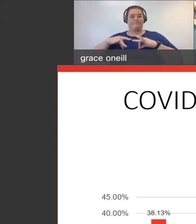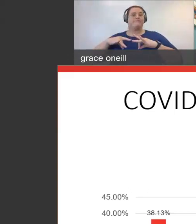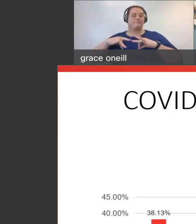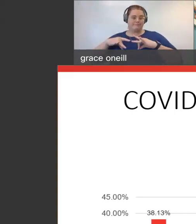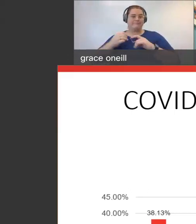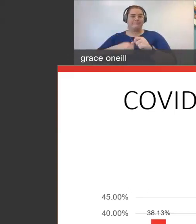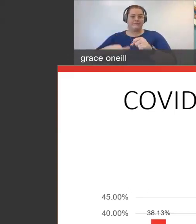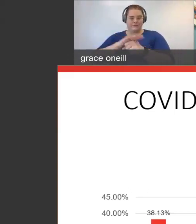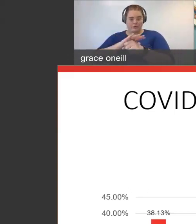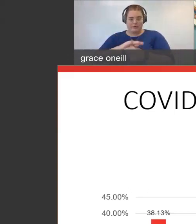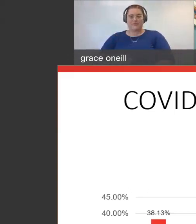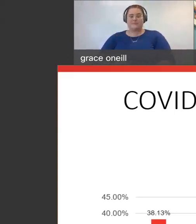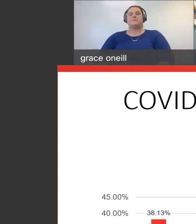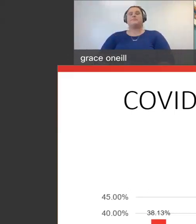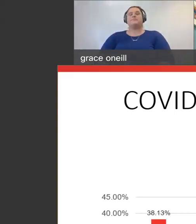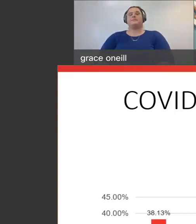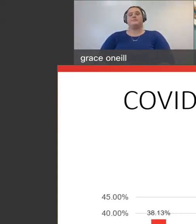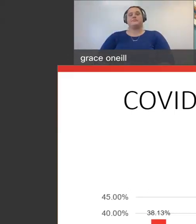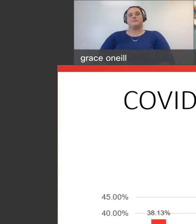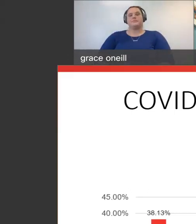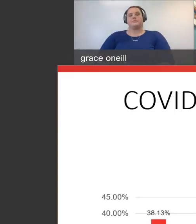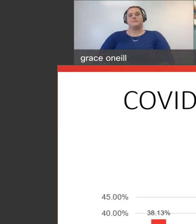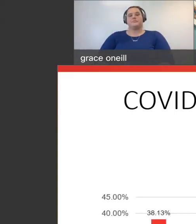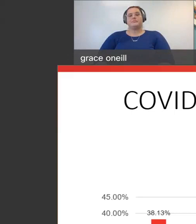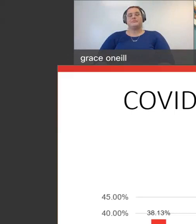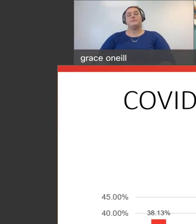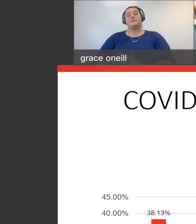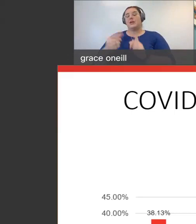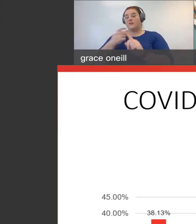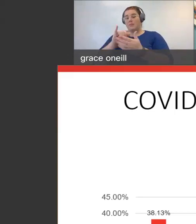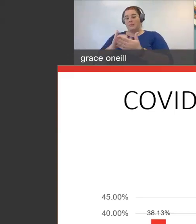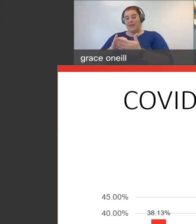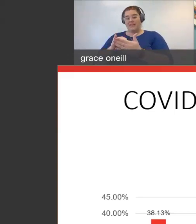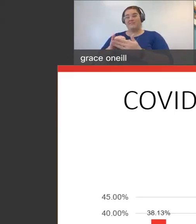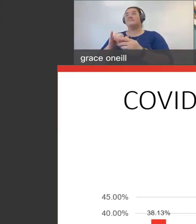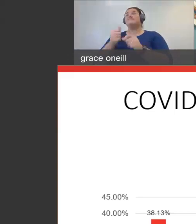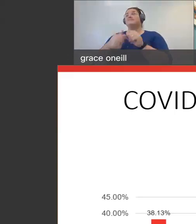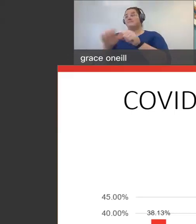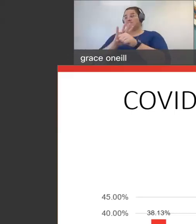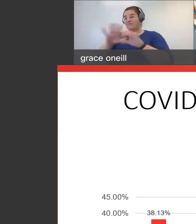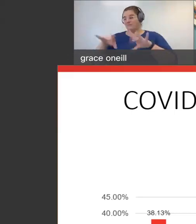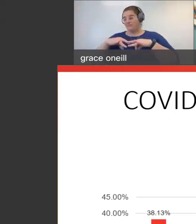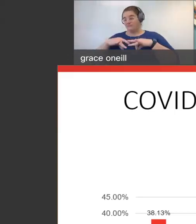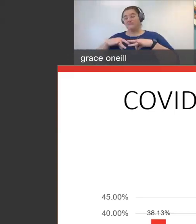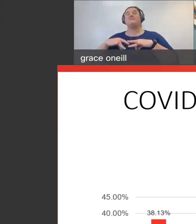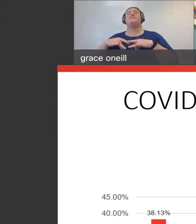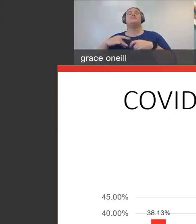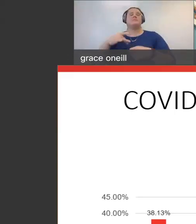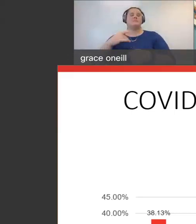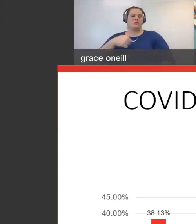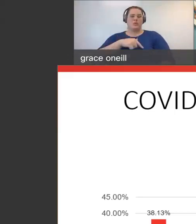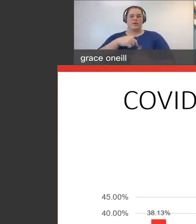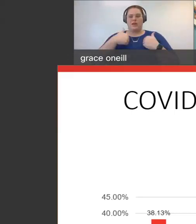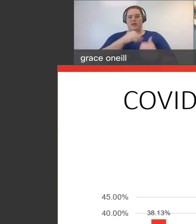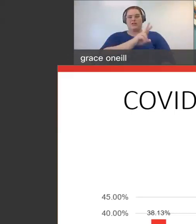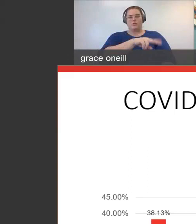COVID. Of those, we have had 24 deaths. However, this only 15 of those